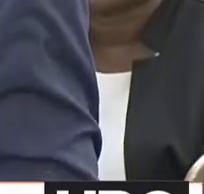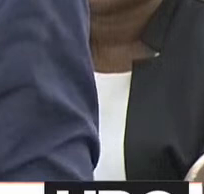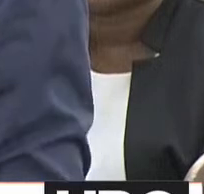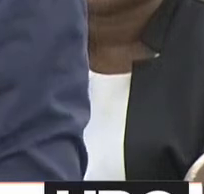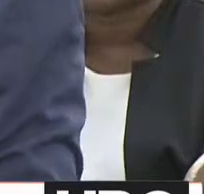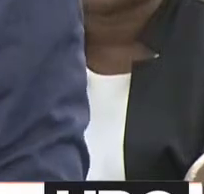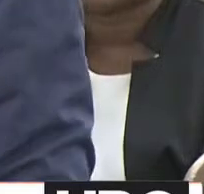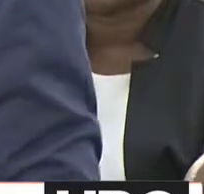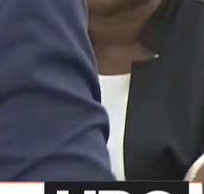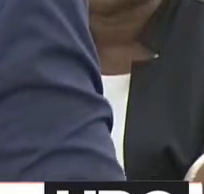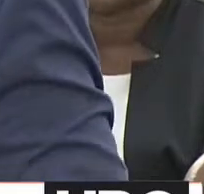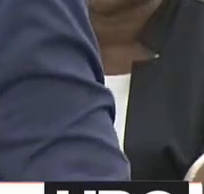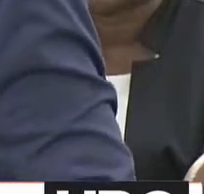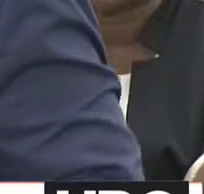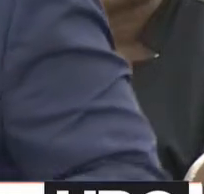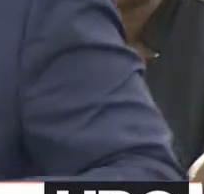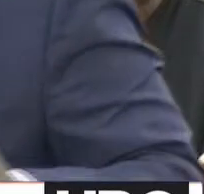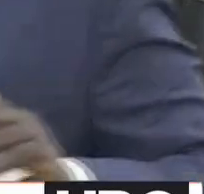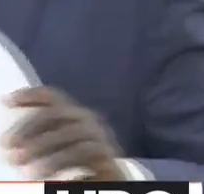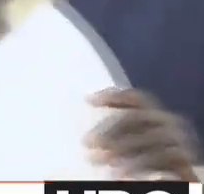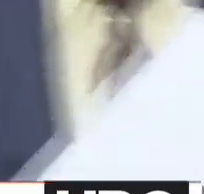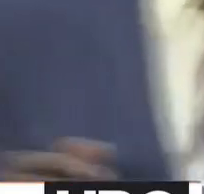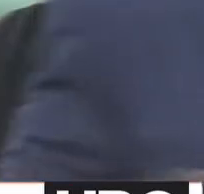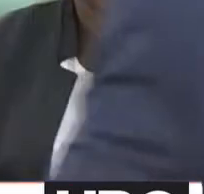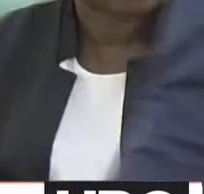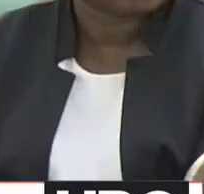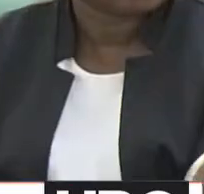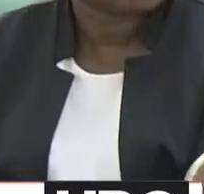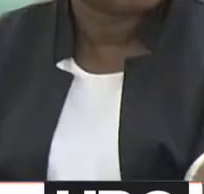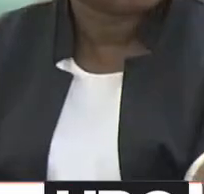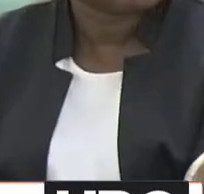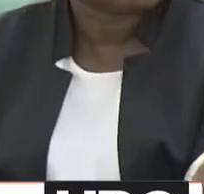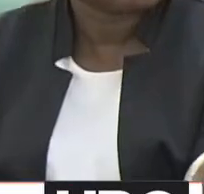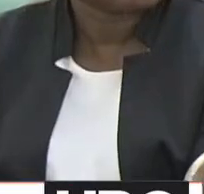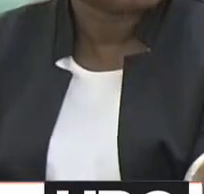issues i'm curious